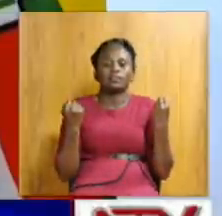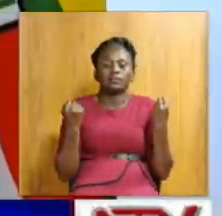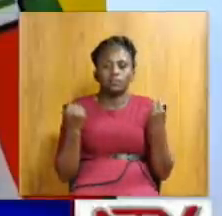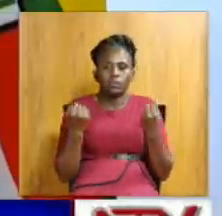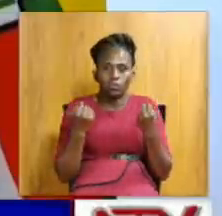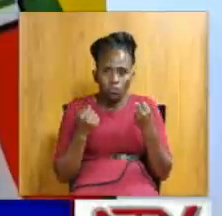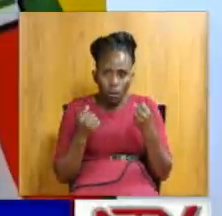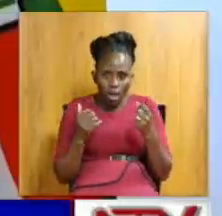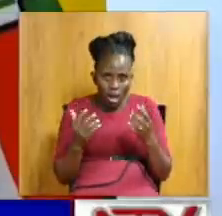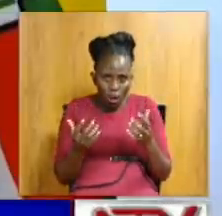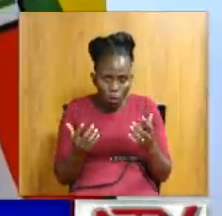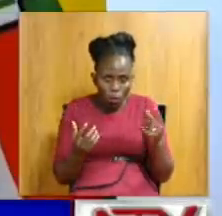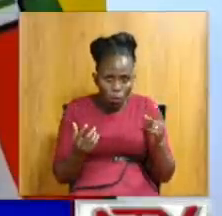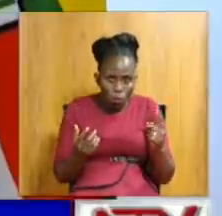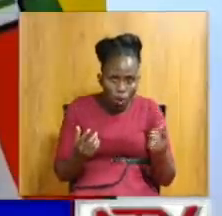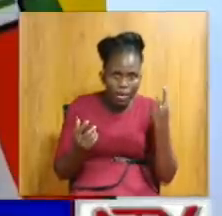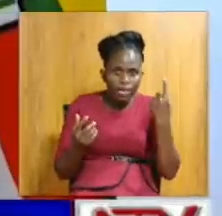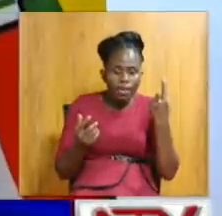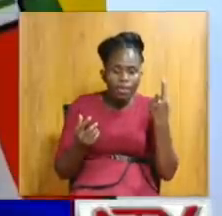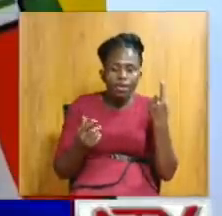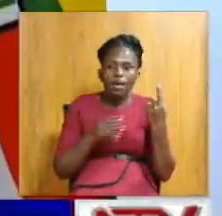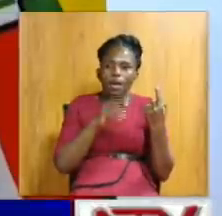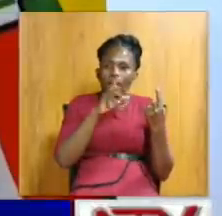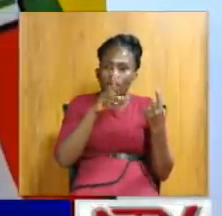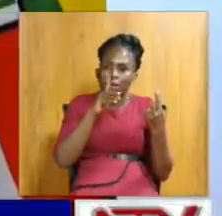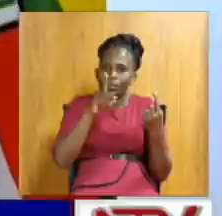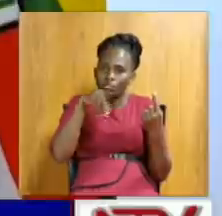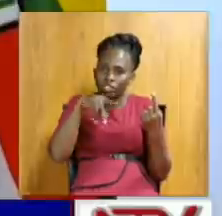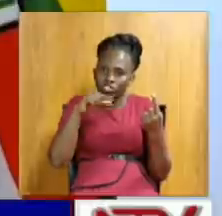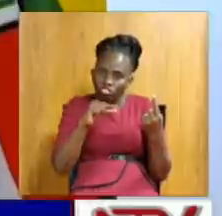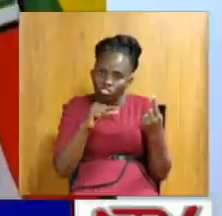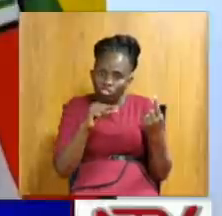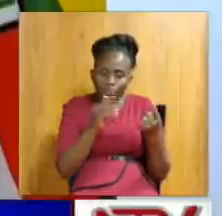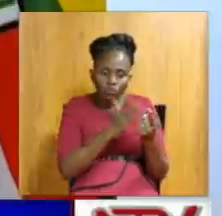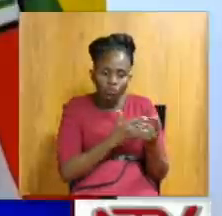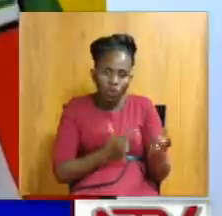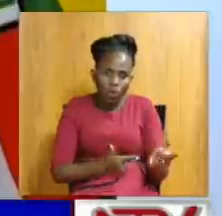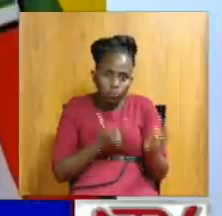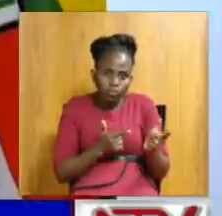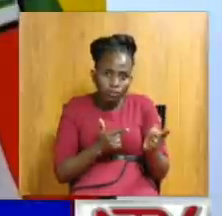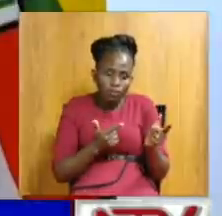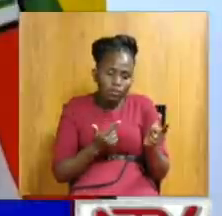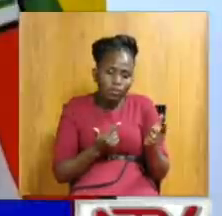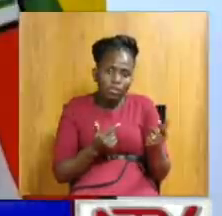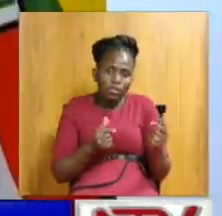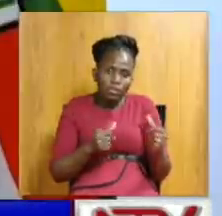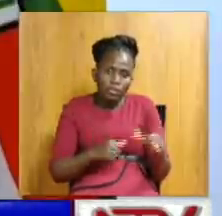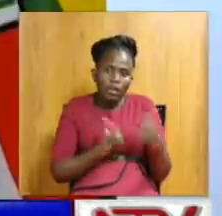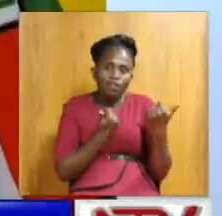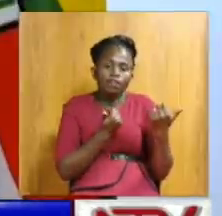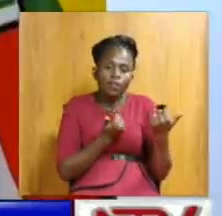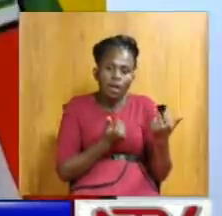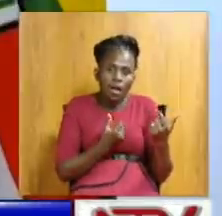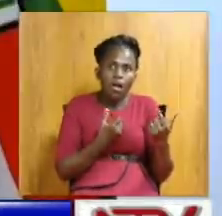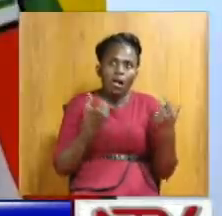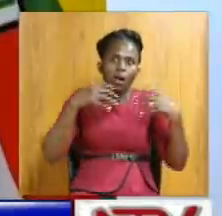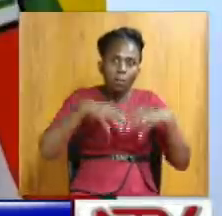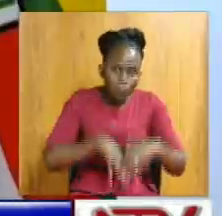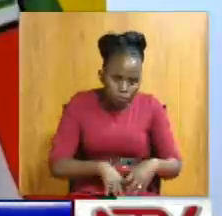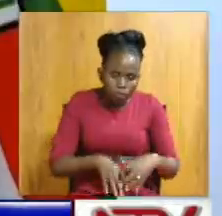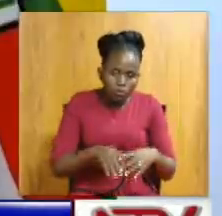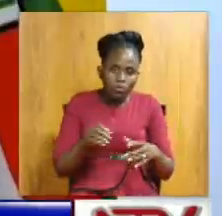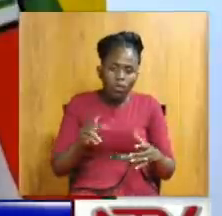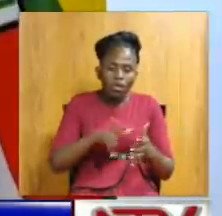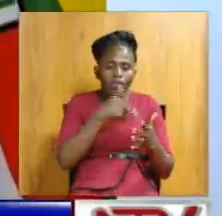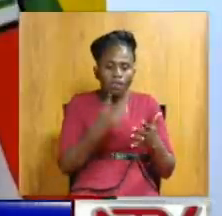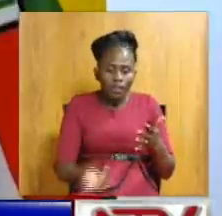One on account of an RPG that was loaded and cocked, and he fell with it in a pit,